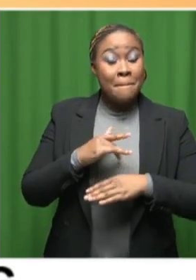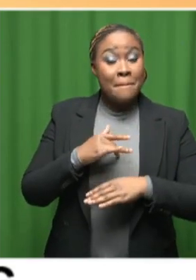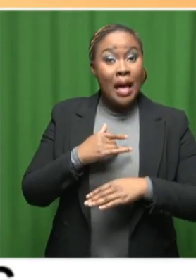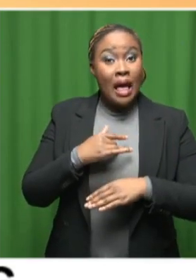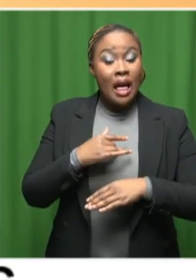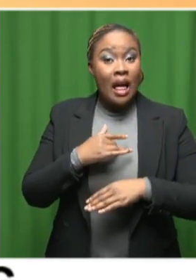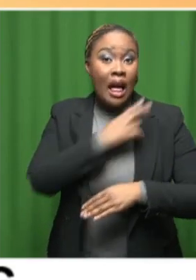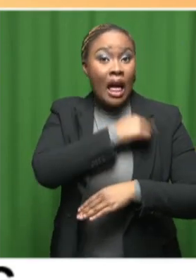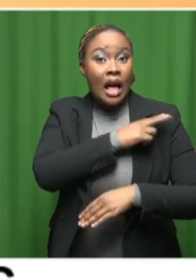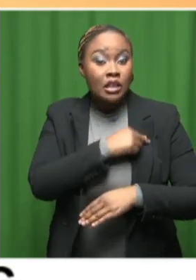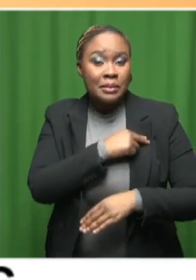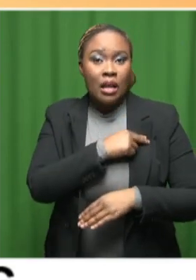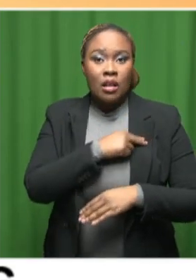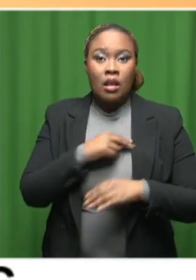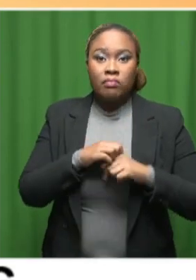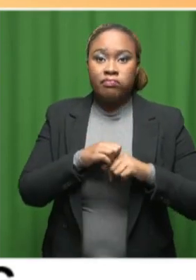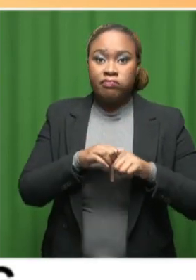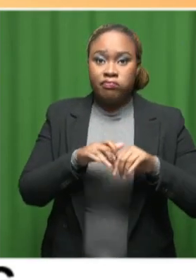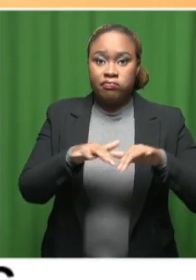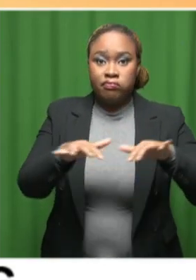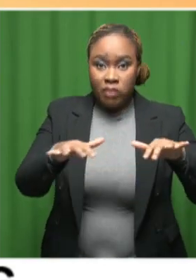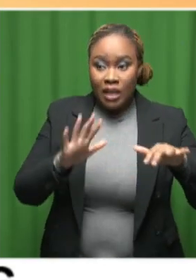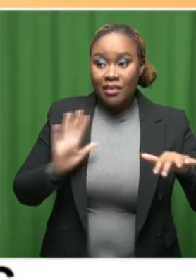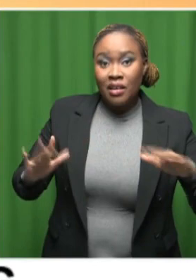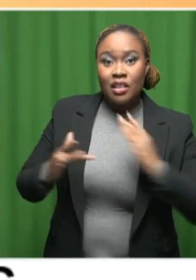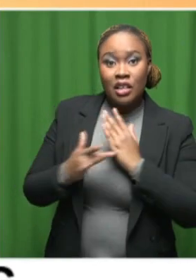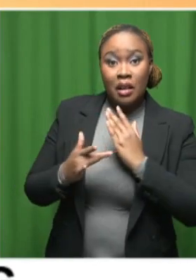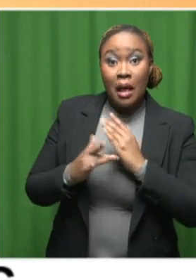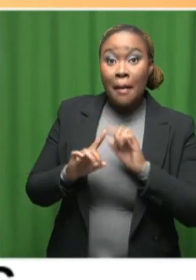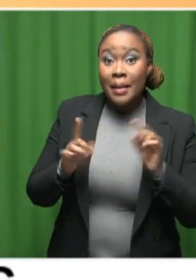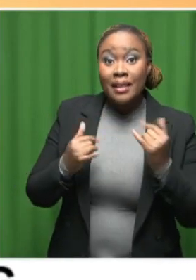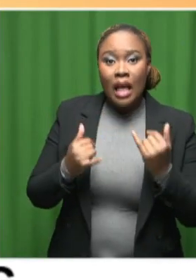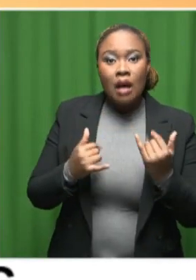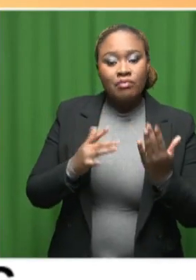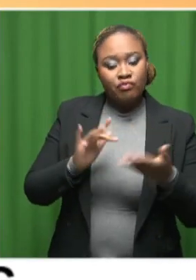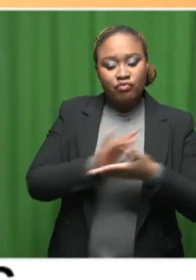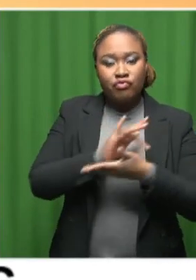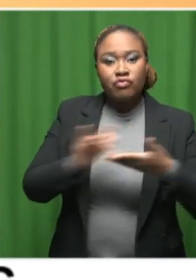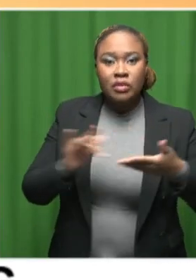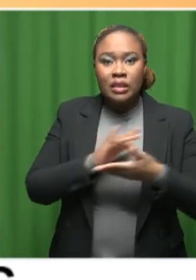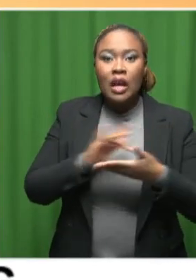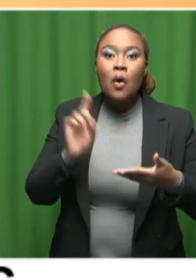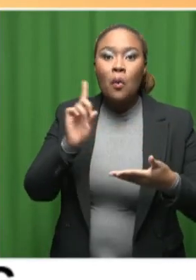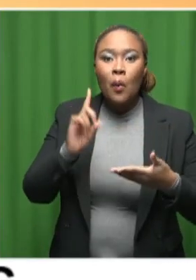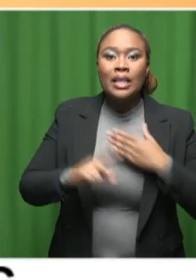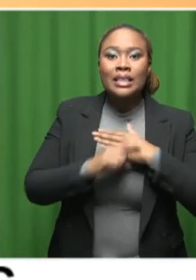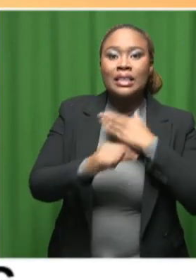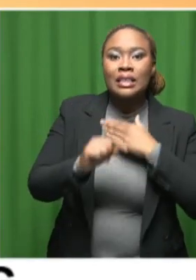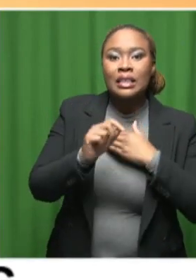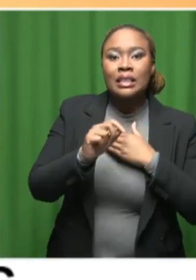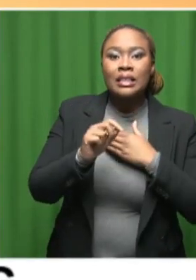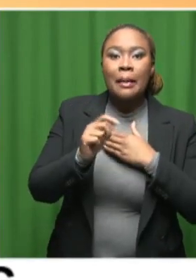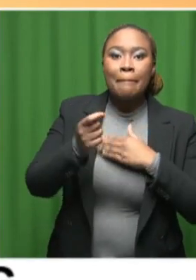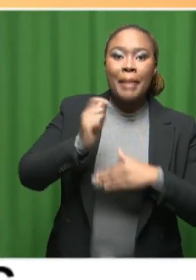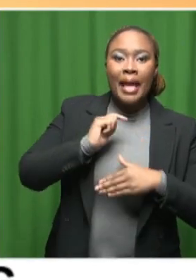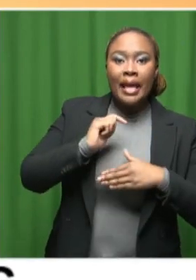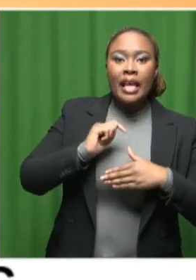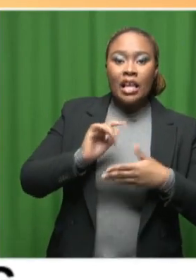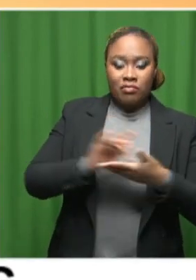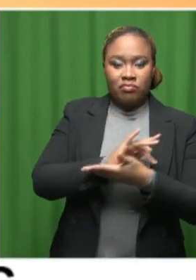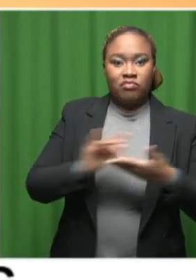kind of digitization that's happening is digitization of records and of billing. And even in telemedicine, these